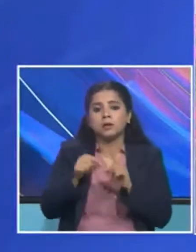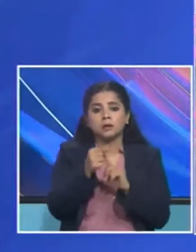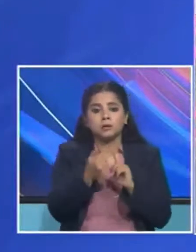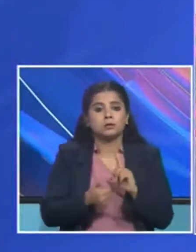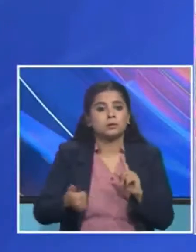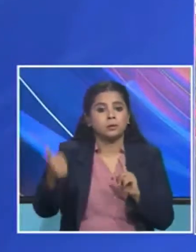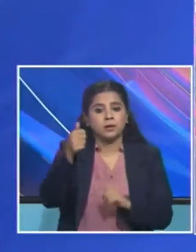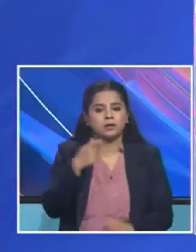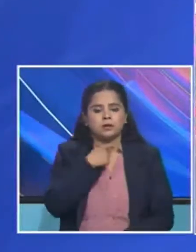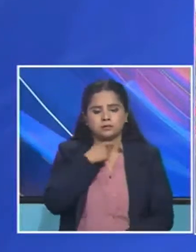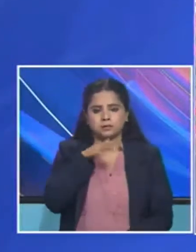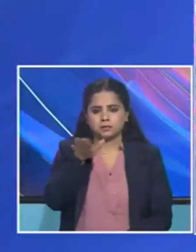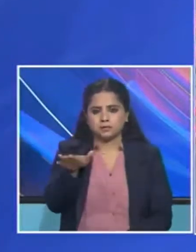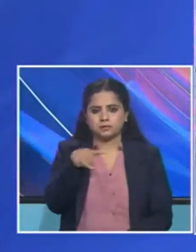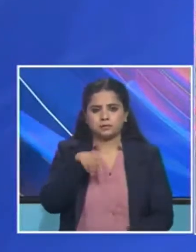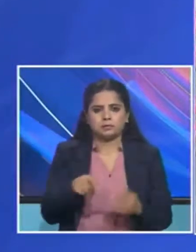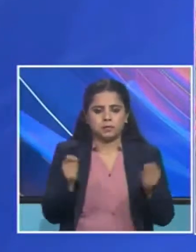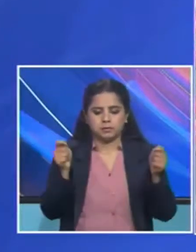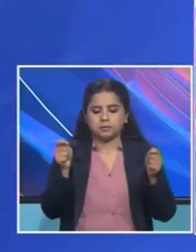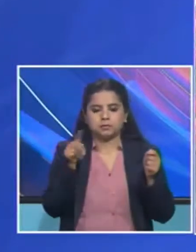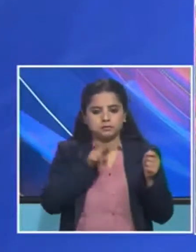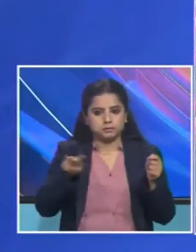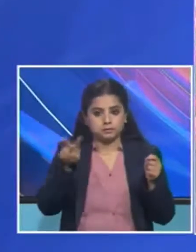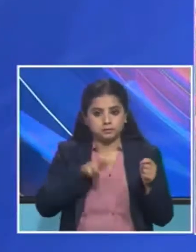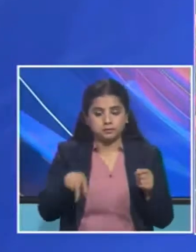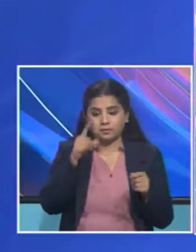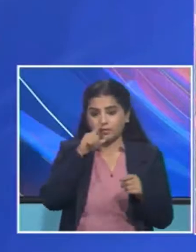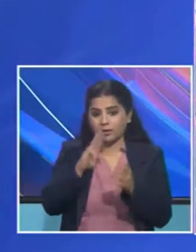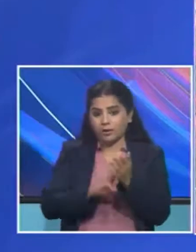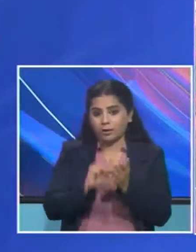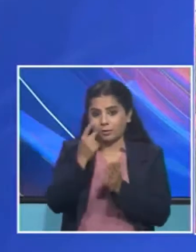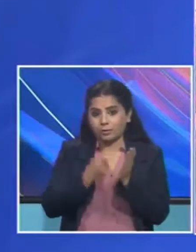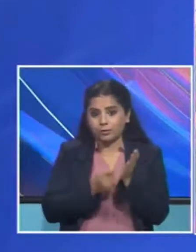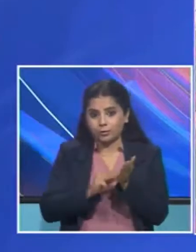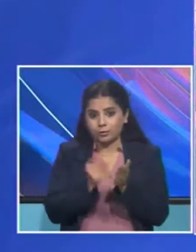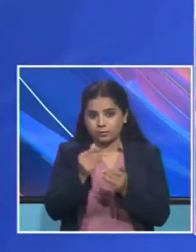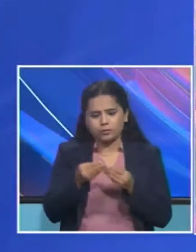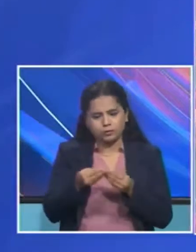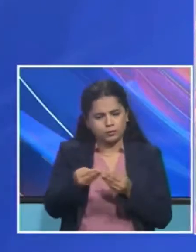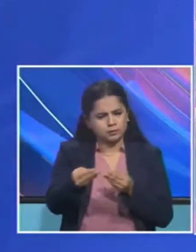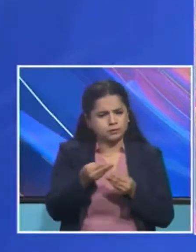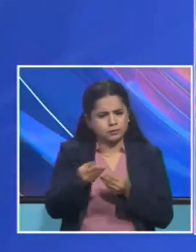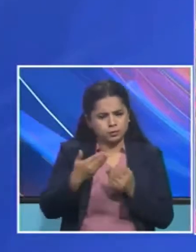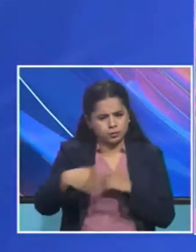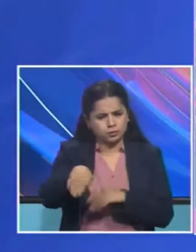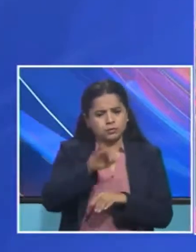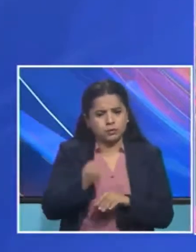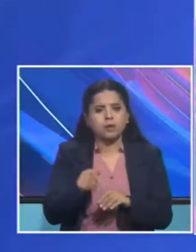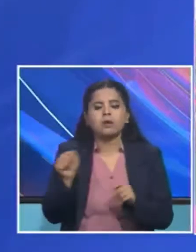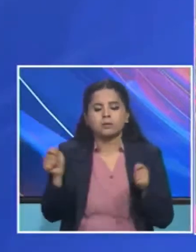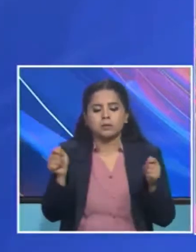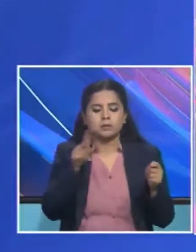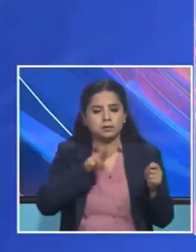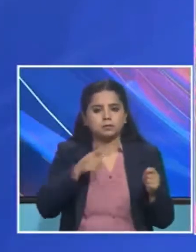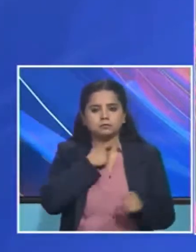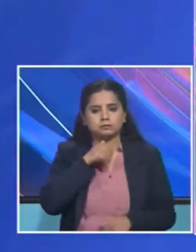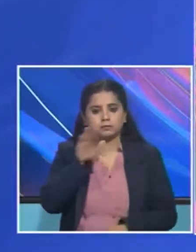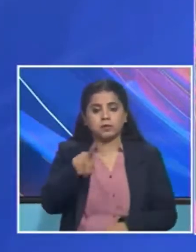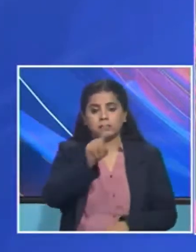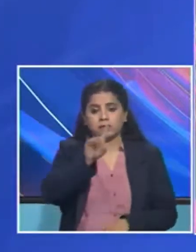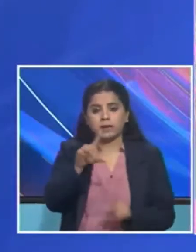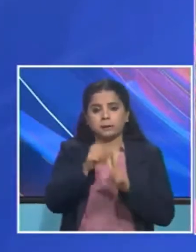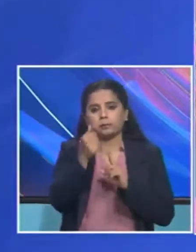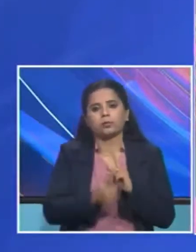takes oath of office. Madam Draupadi Murmu will, in a short while from now, take oath as the 15th